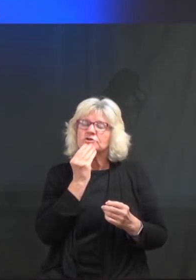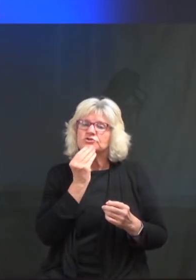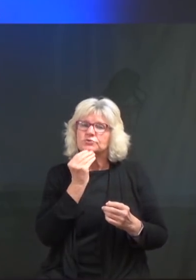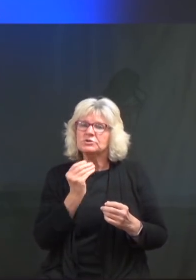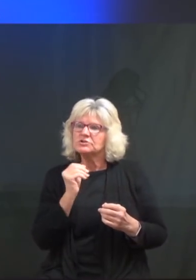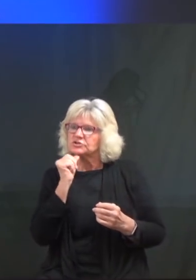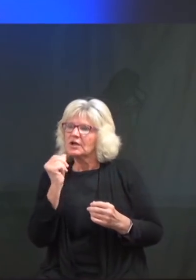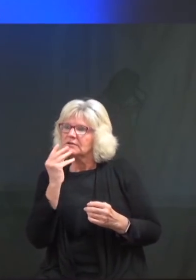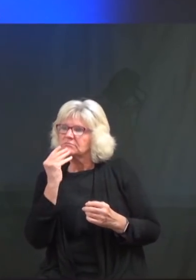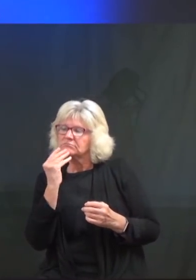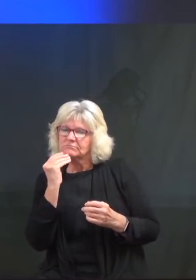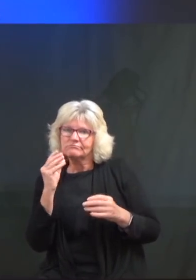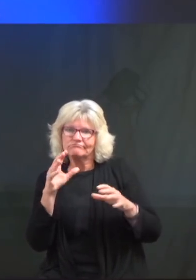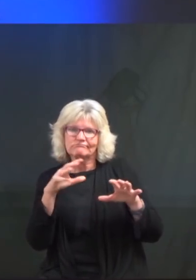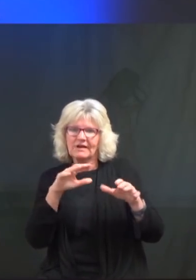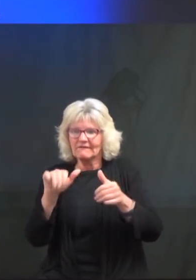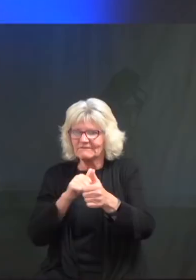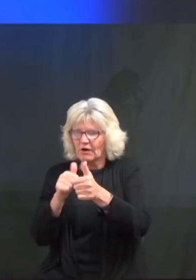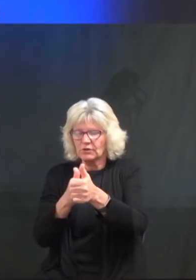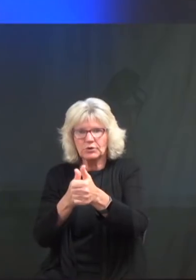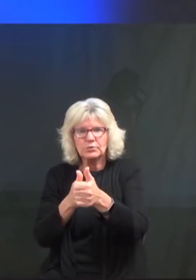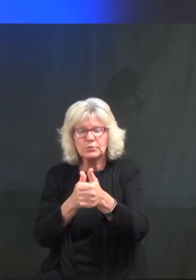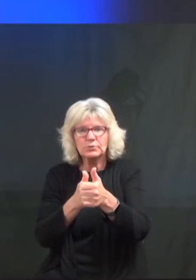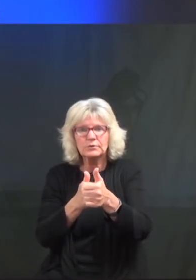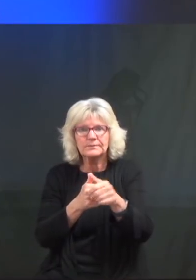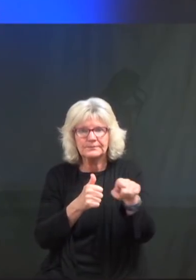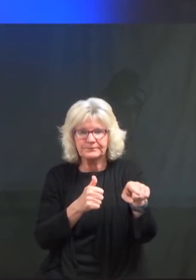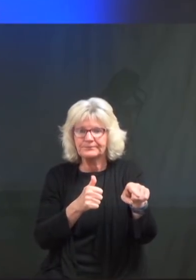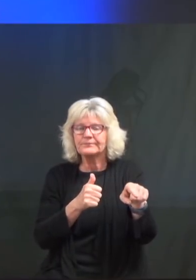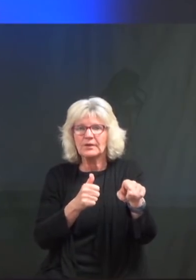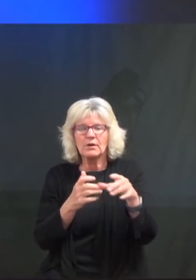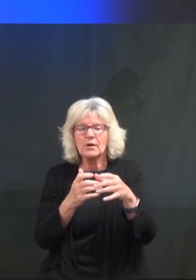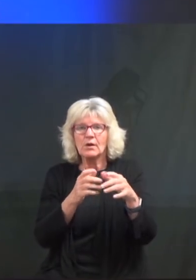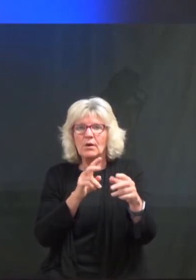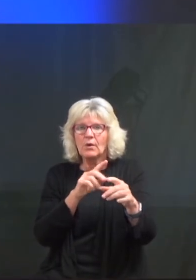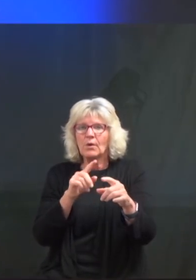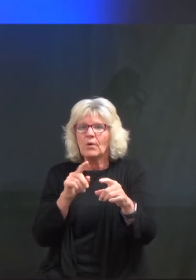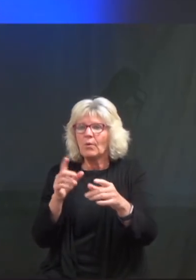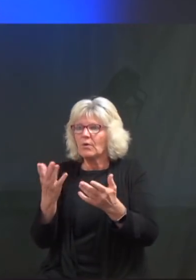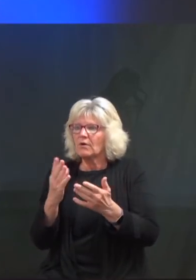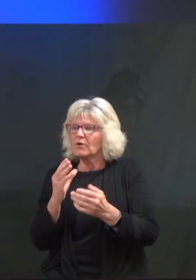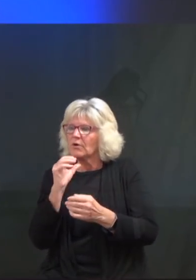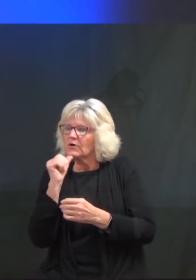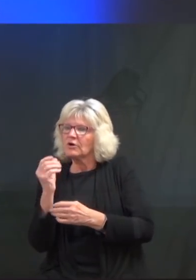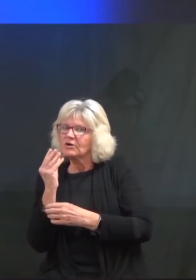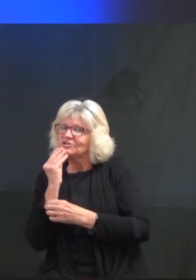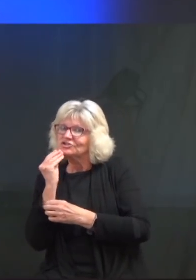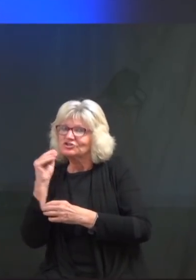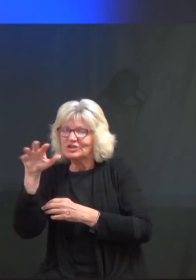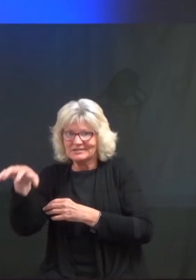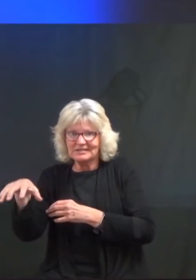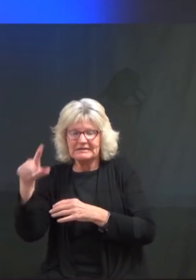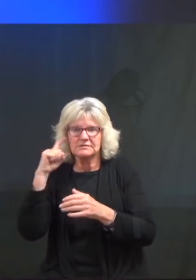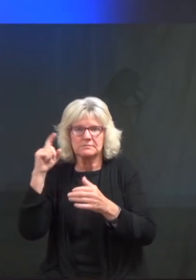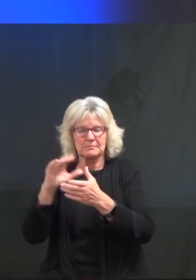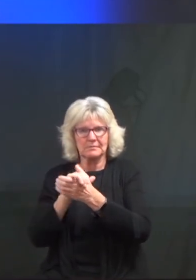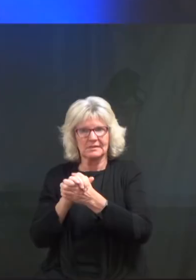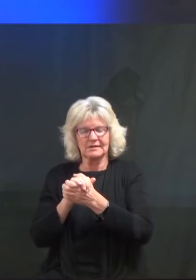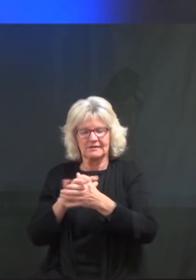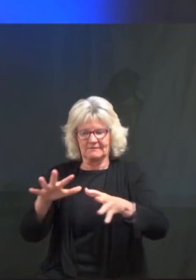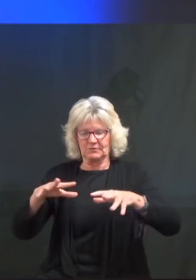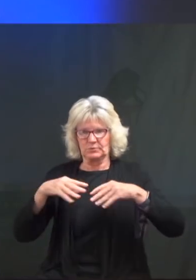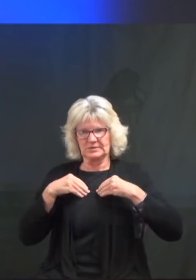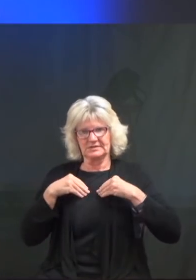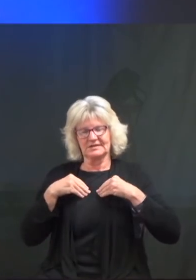devout converts of Judaism followed, whether it's that group or whether it's the Gentiles who believed and